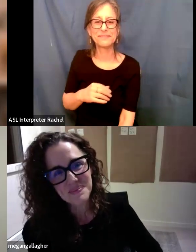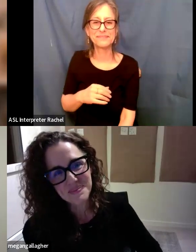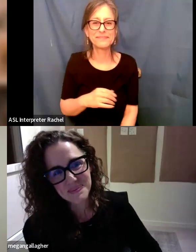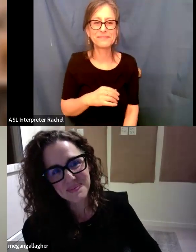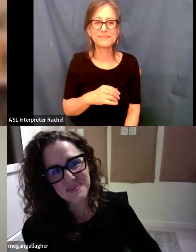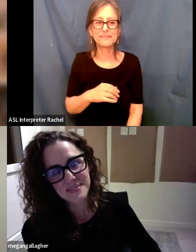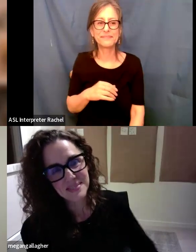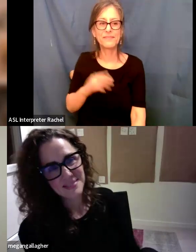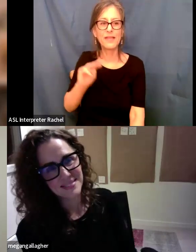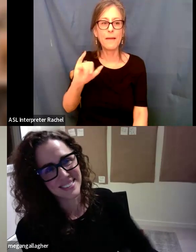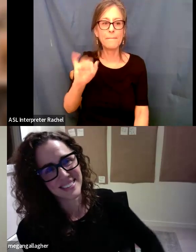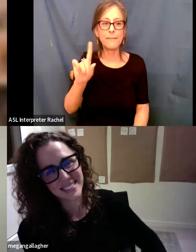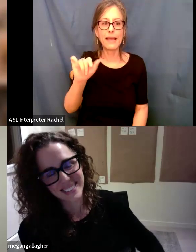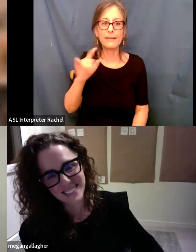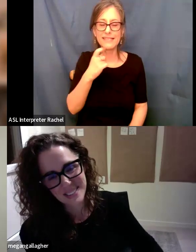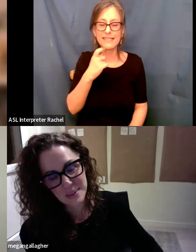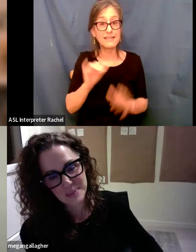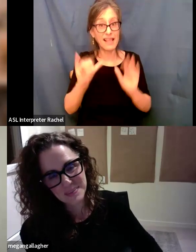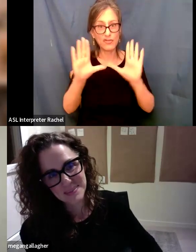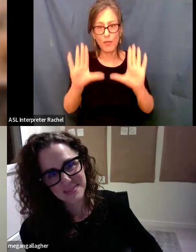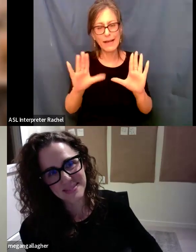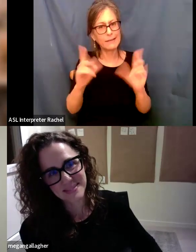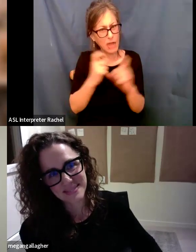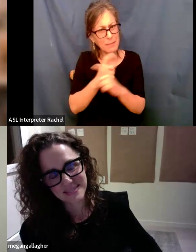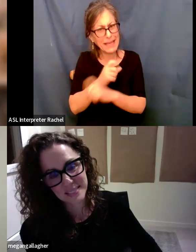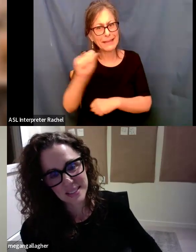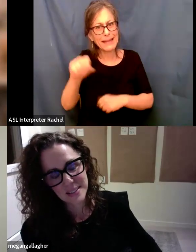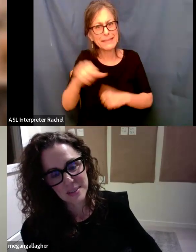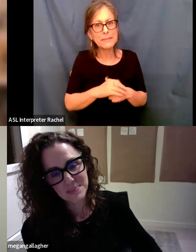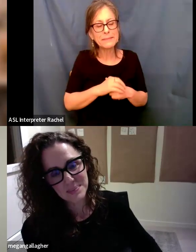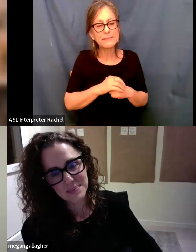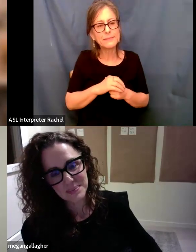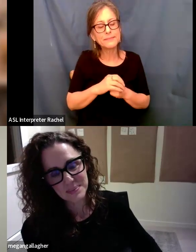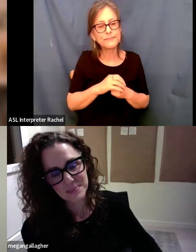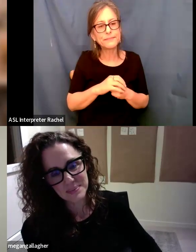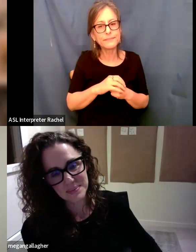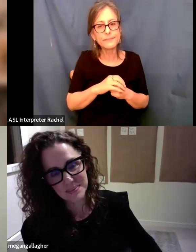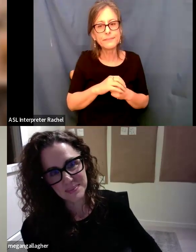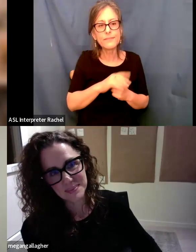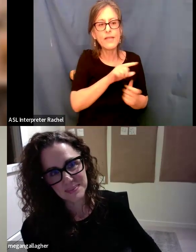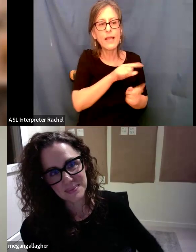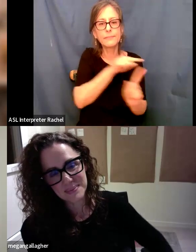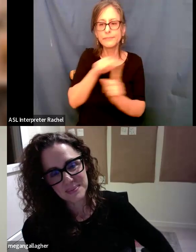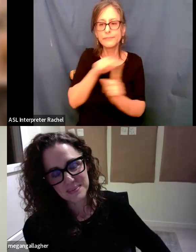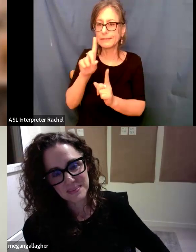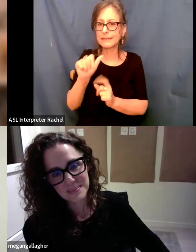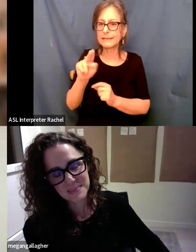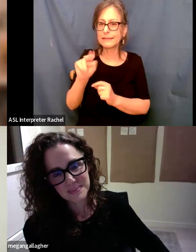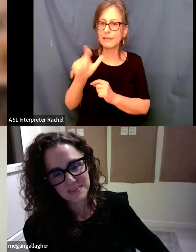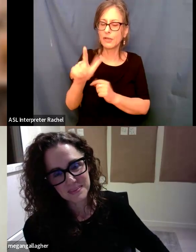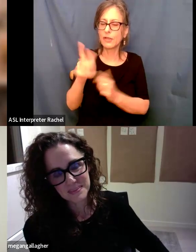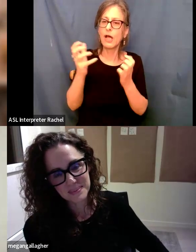Oh, but it's great and it's complicated. And so Daniel, I want to go back to